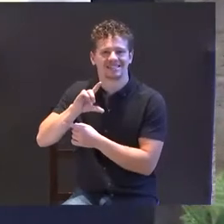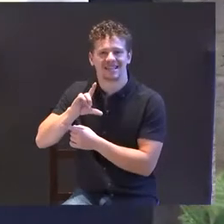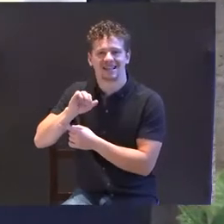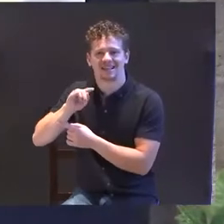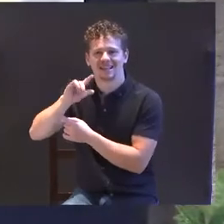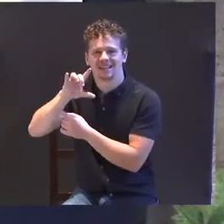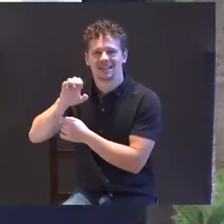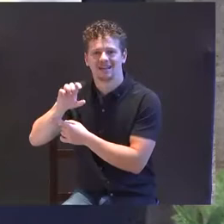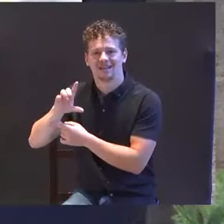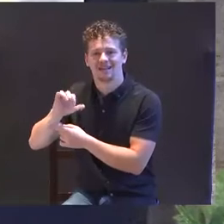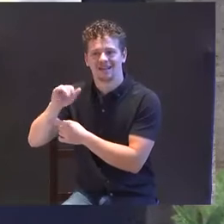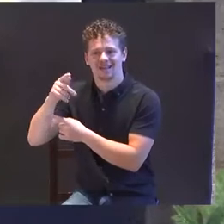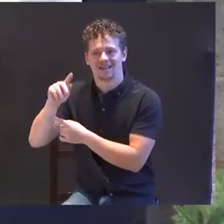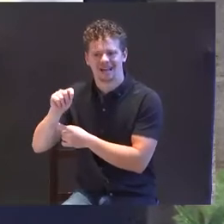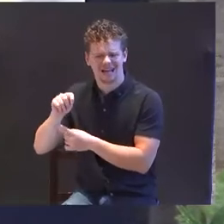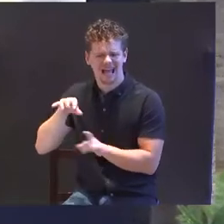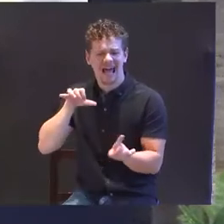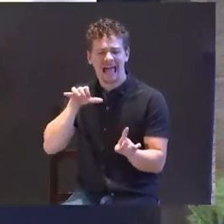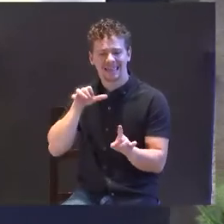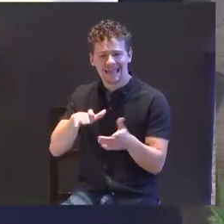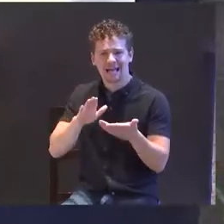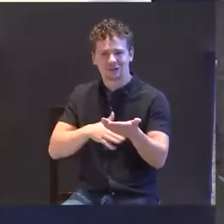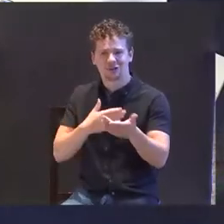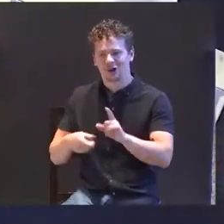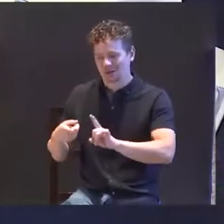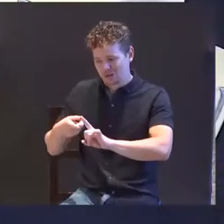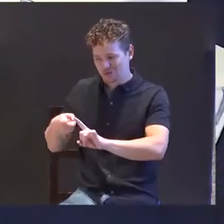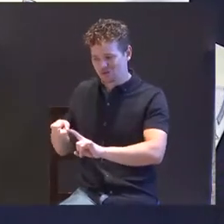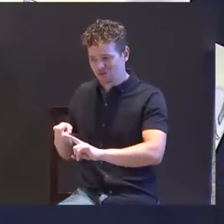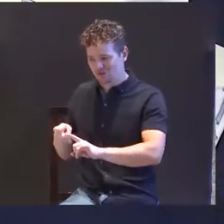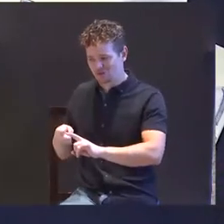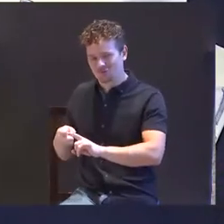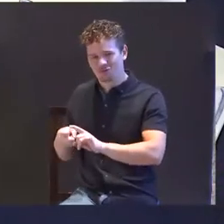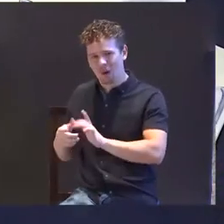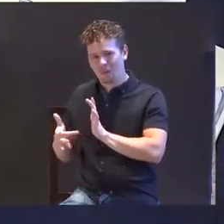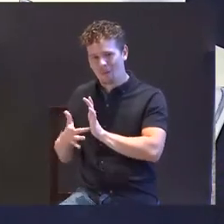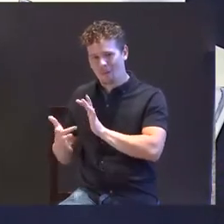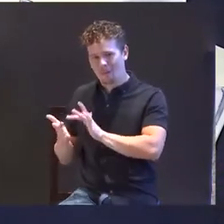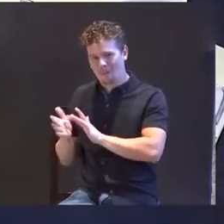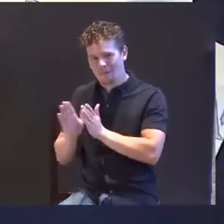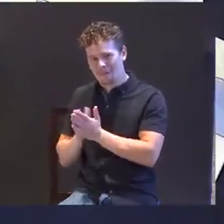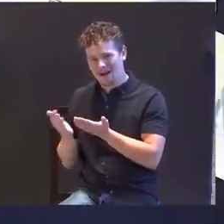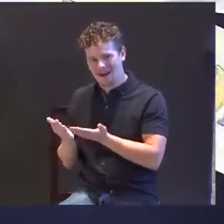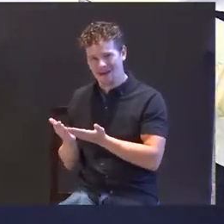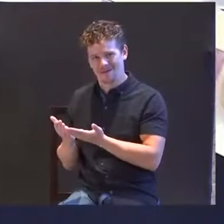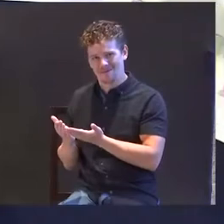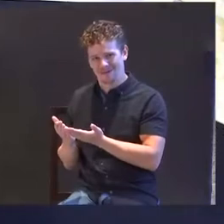on scripture. That song came from Jesus itself. Jesus teaching on